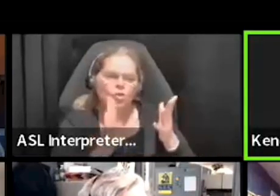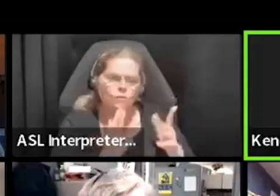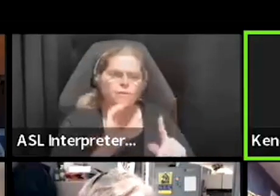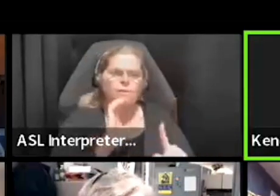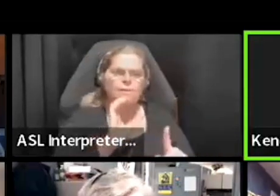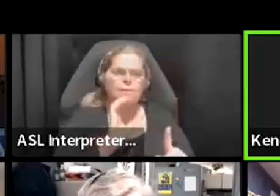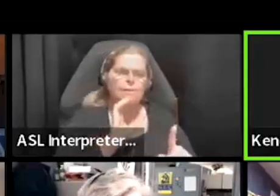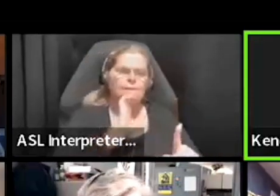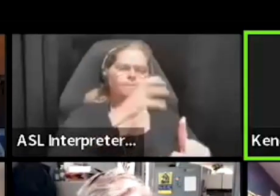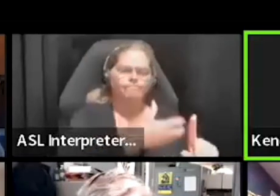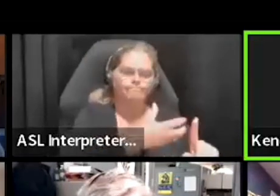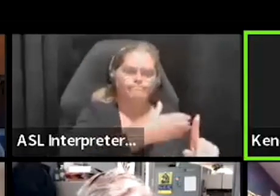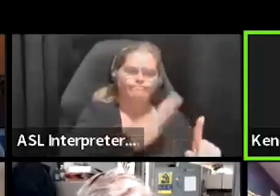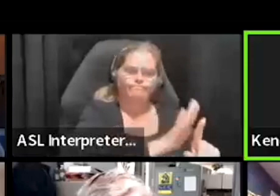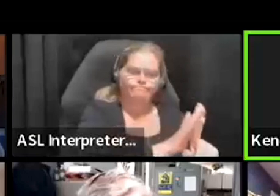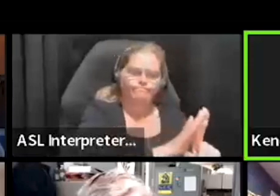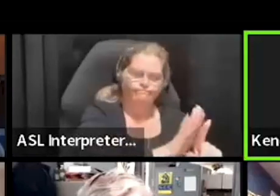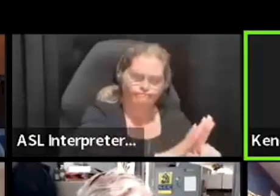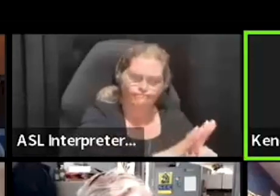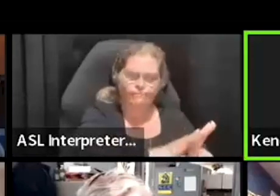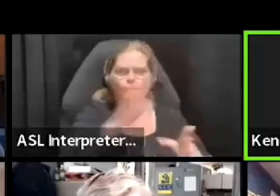in summary at the very end,